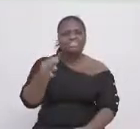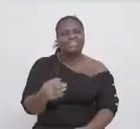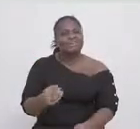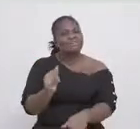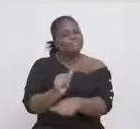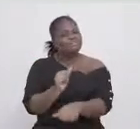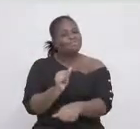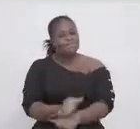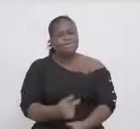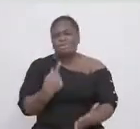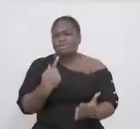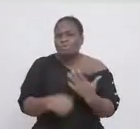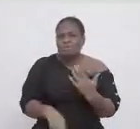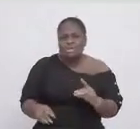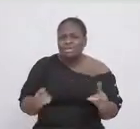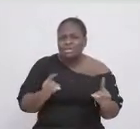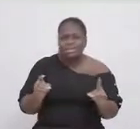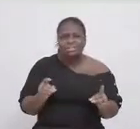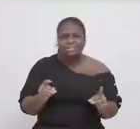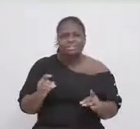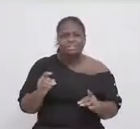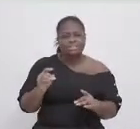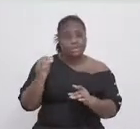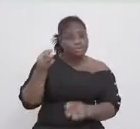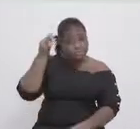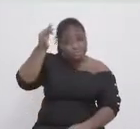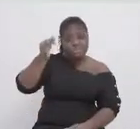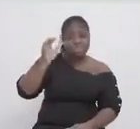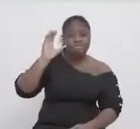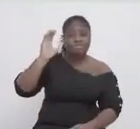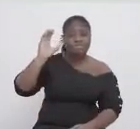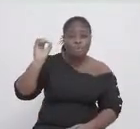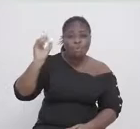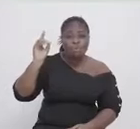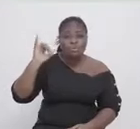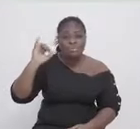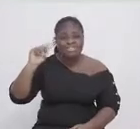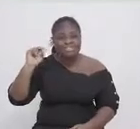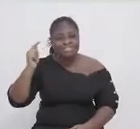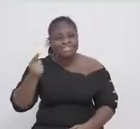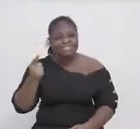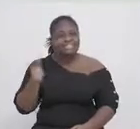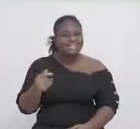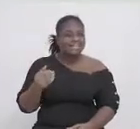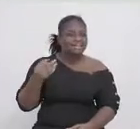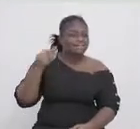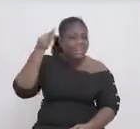Regina. What does the future of coding education look like in Africa?